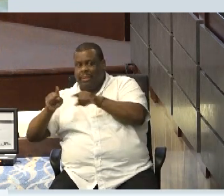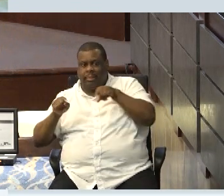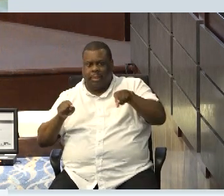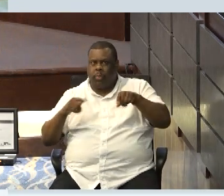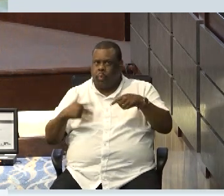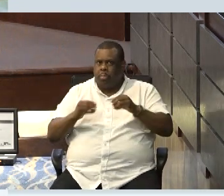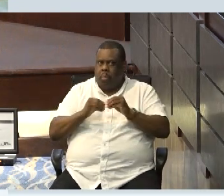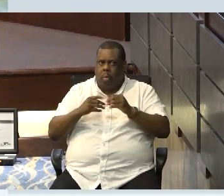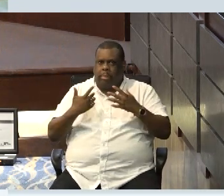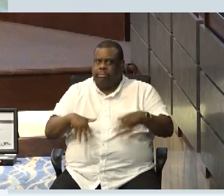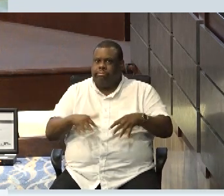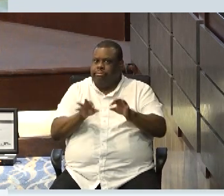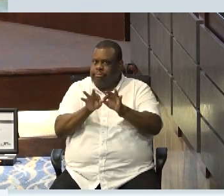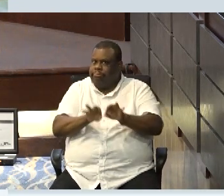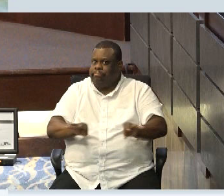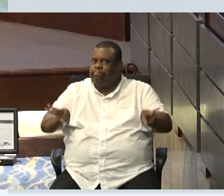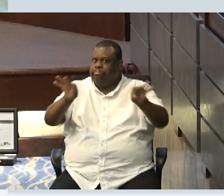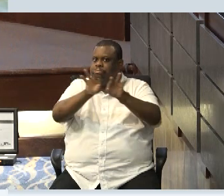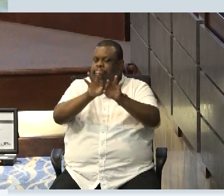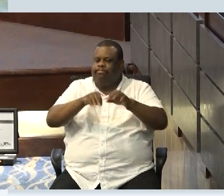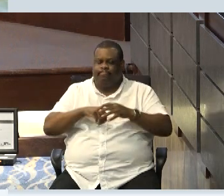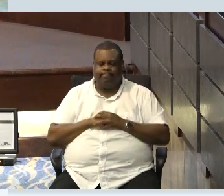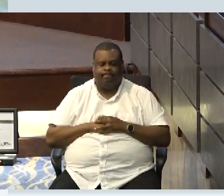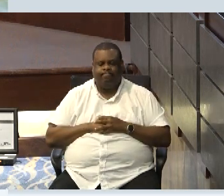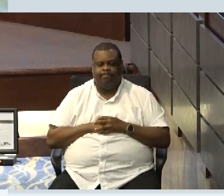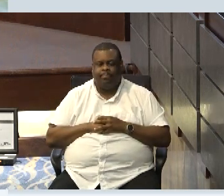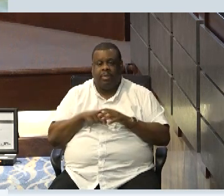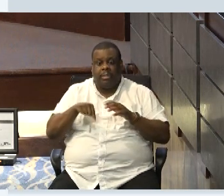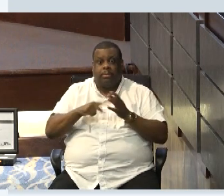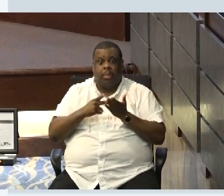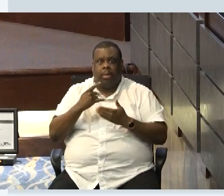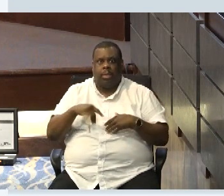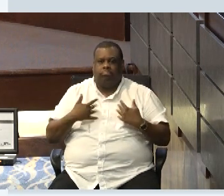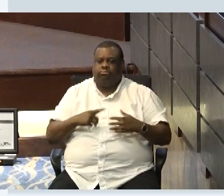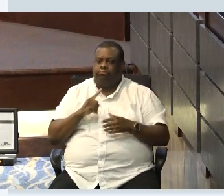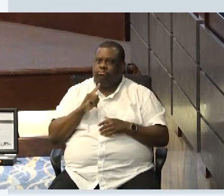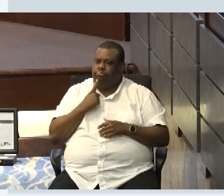of the importance and the depth of the project.